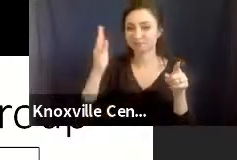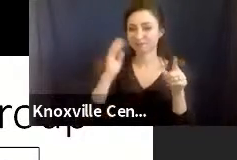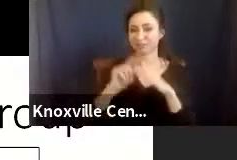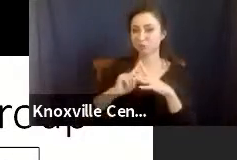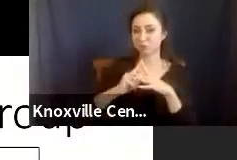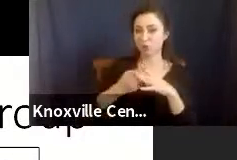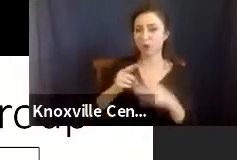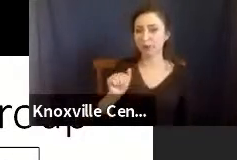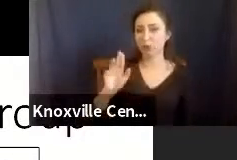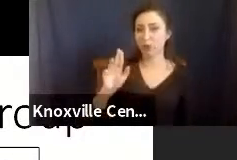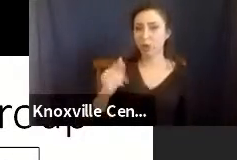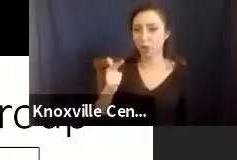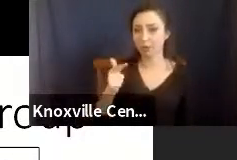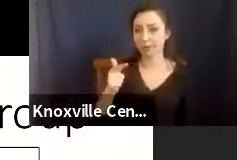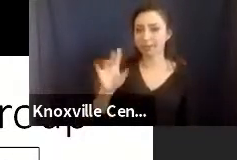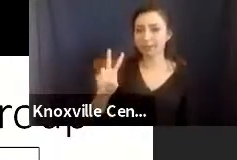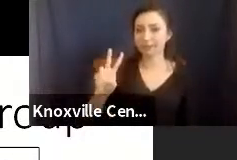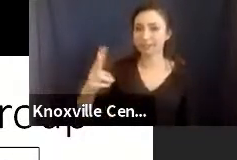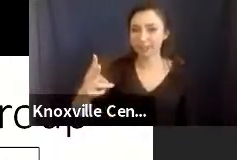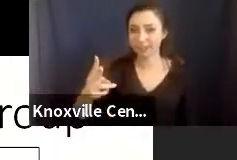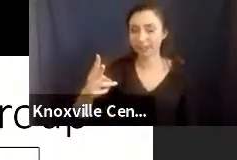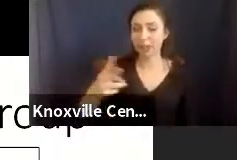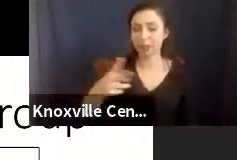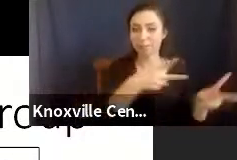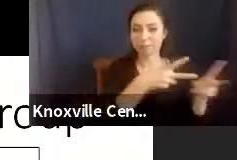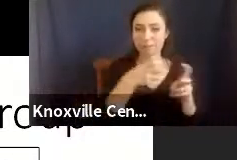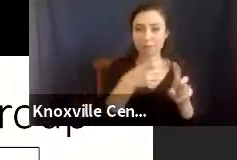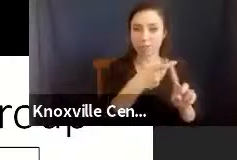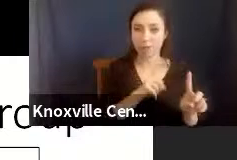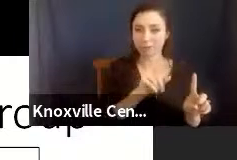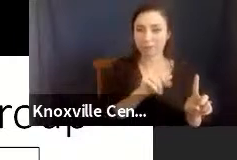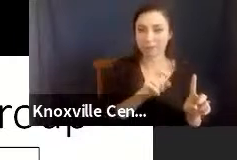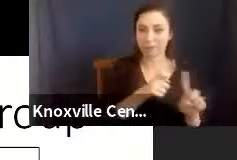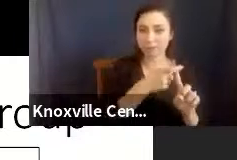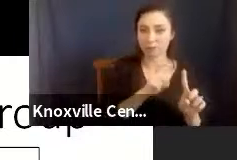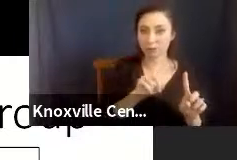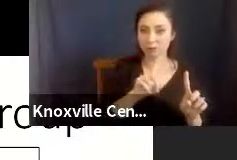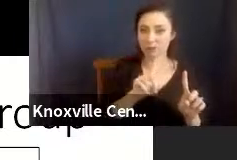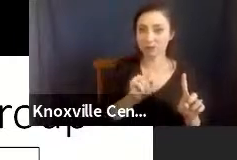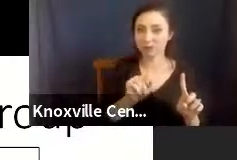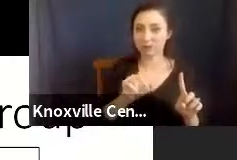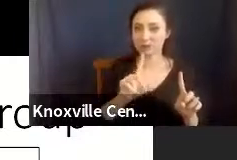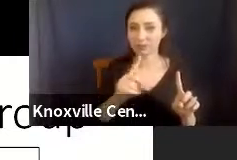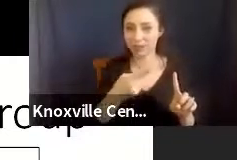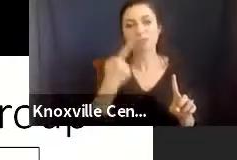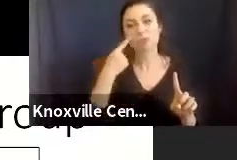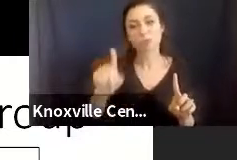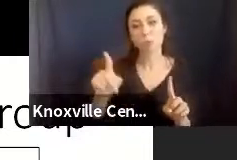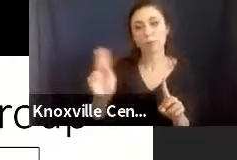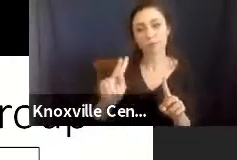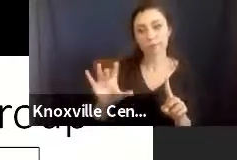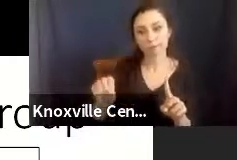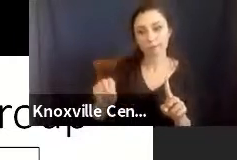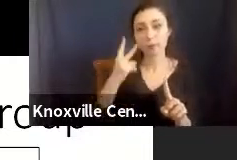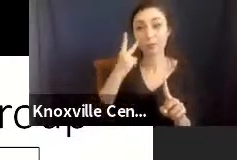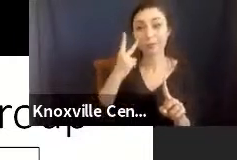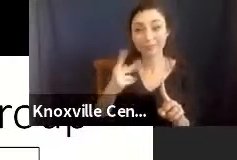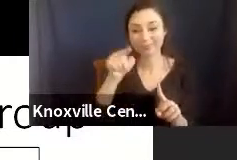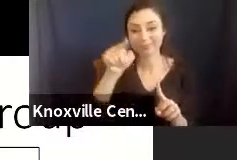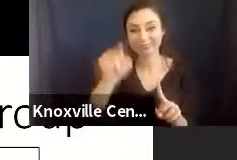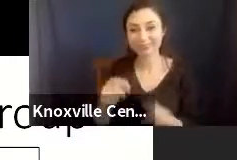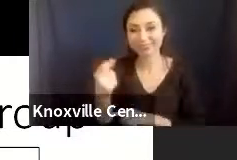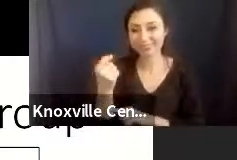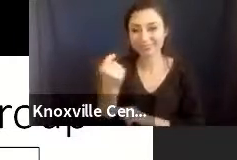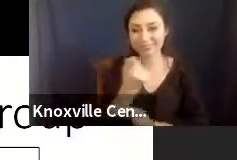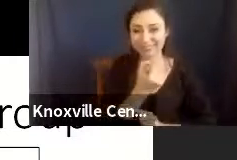2nd, and this data is drawn from the TDH, but it is for Knox County. And you see that the 11